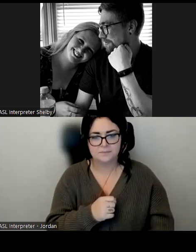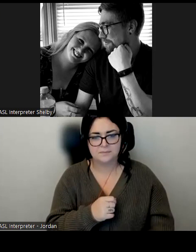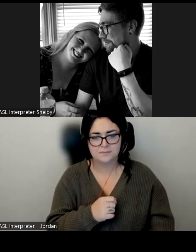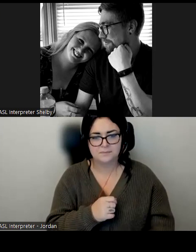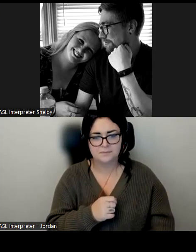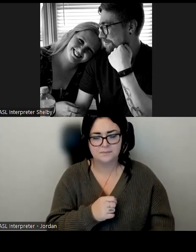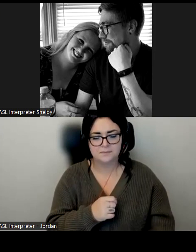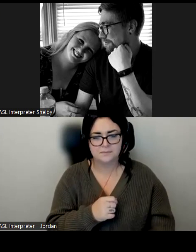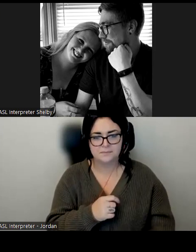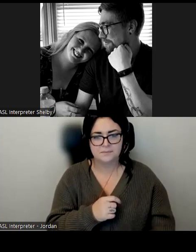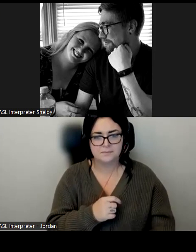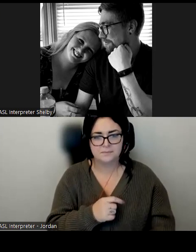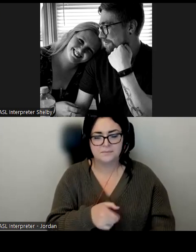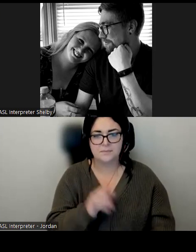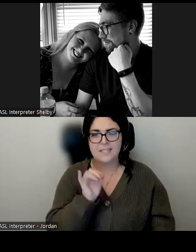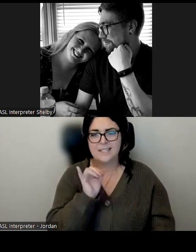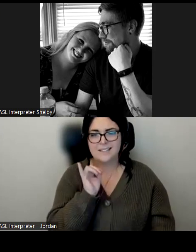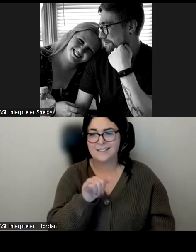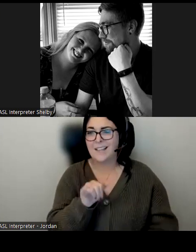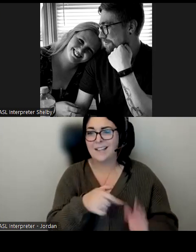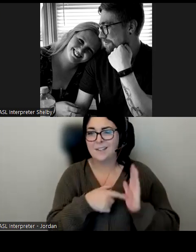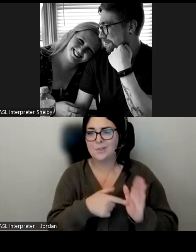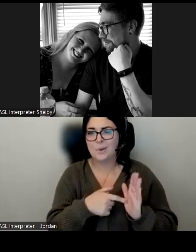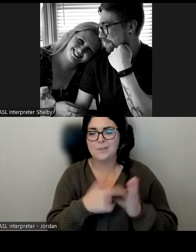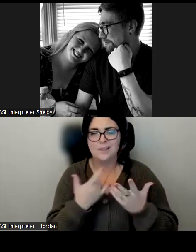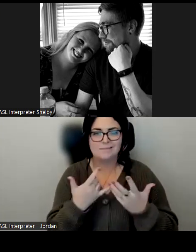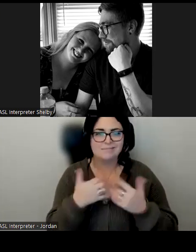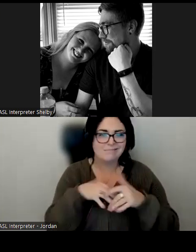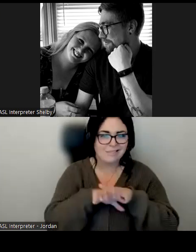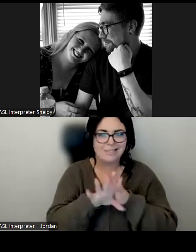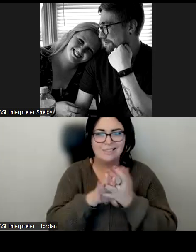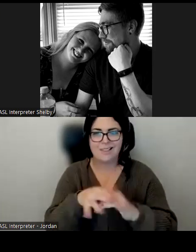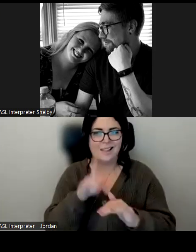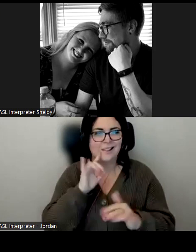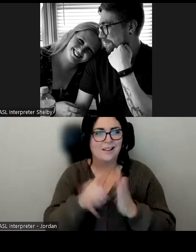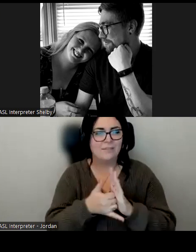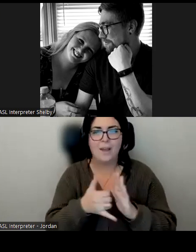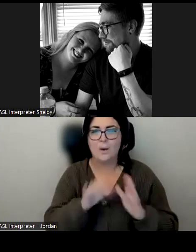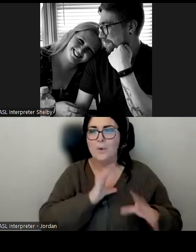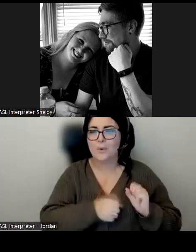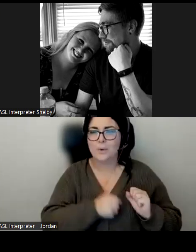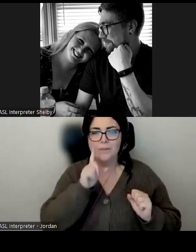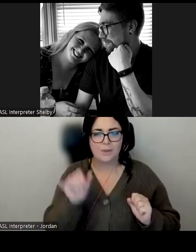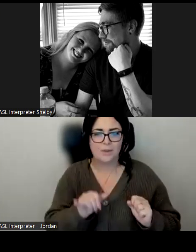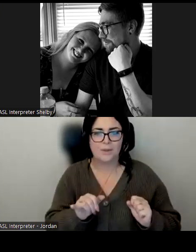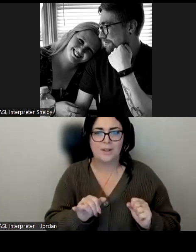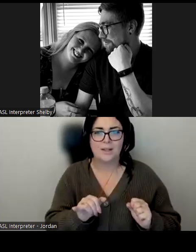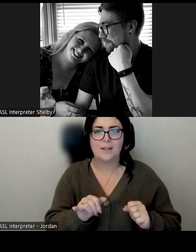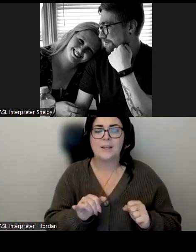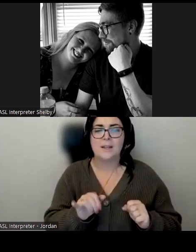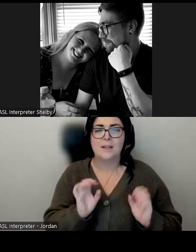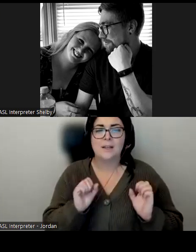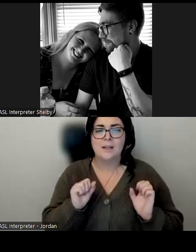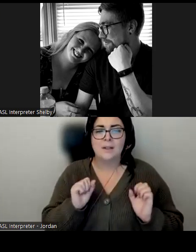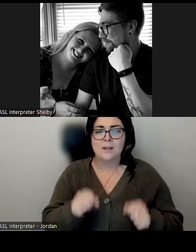intricate ways that grief shows up. So there's also secondary losses, and I kind of used that a little bit in